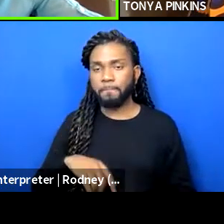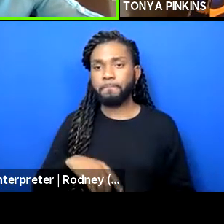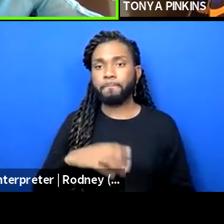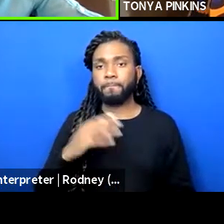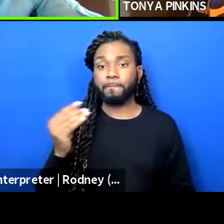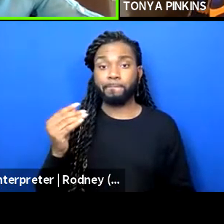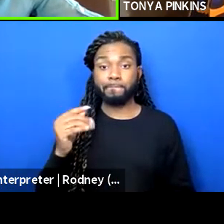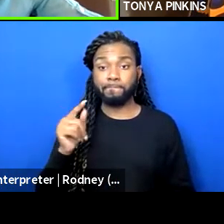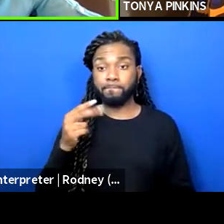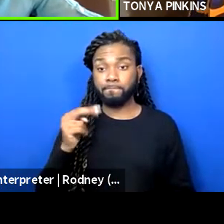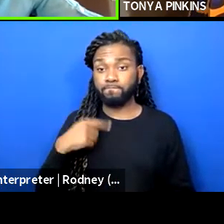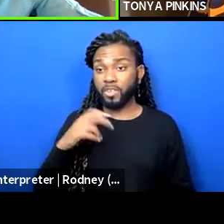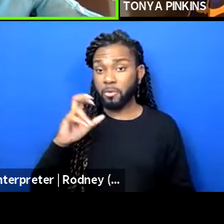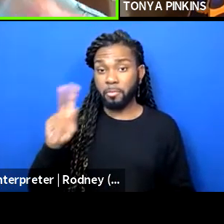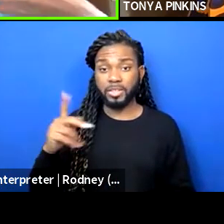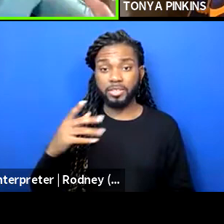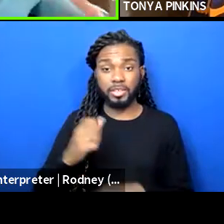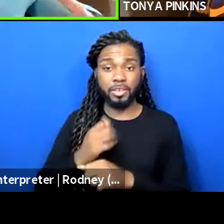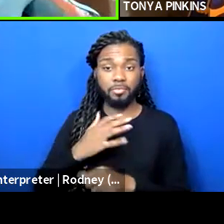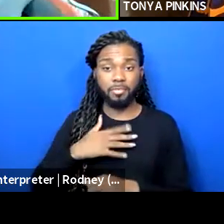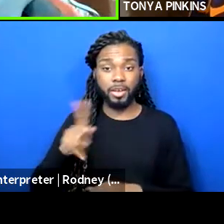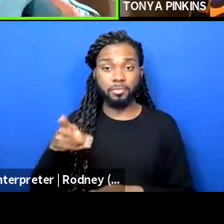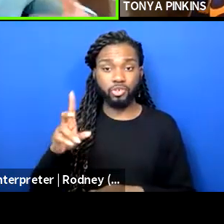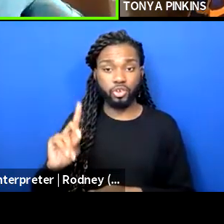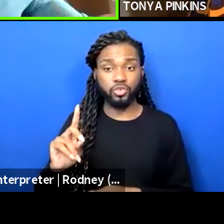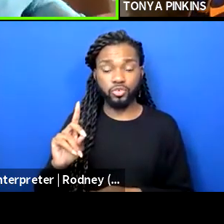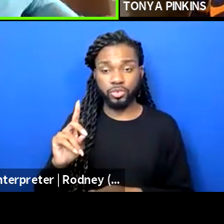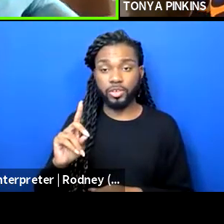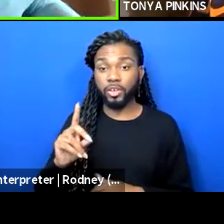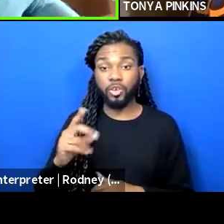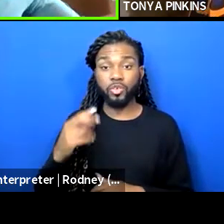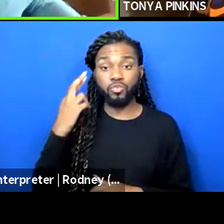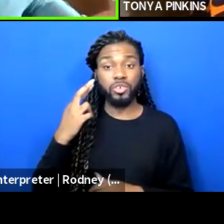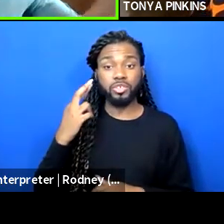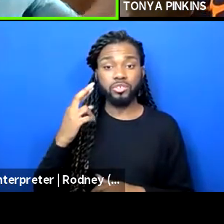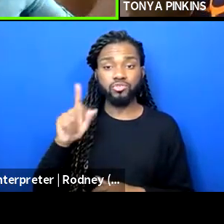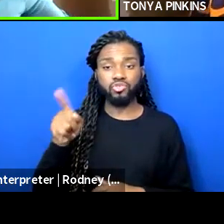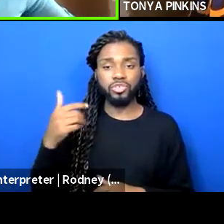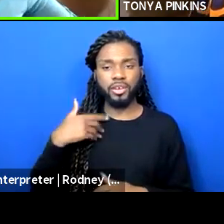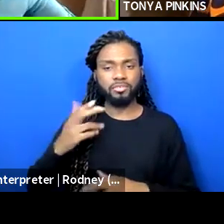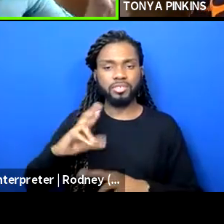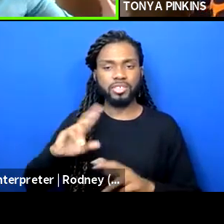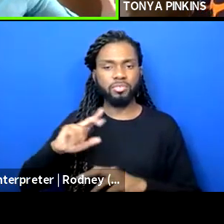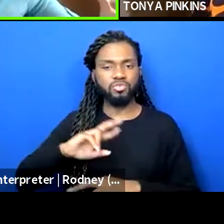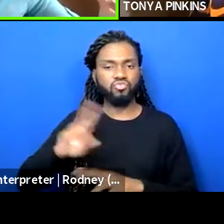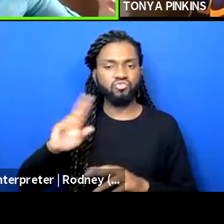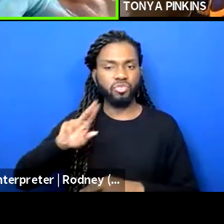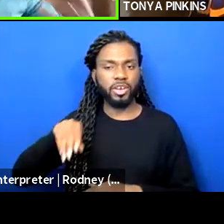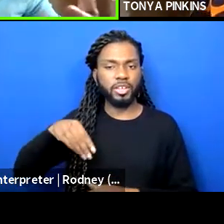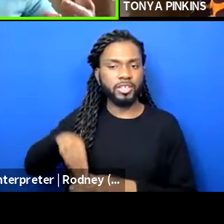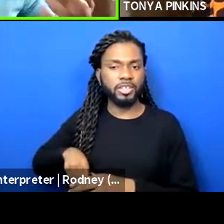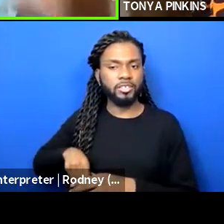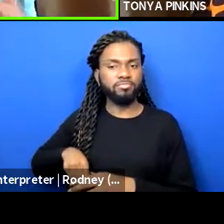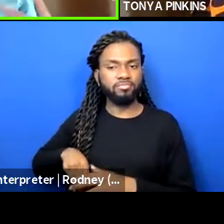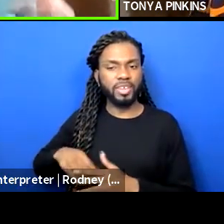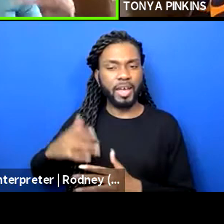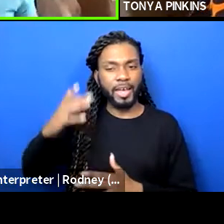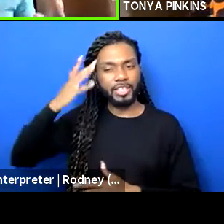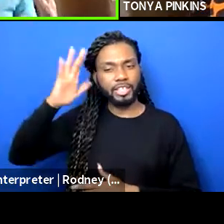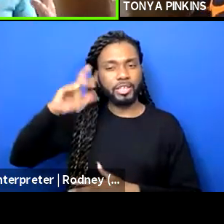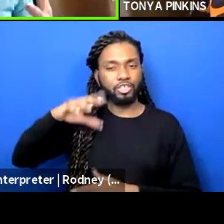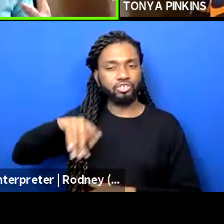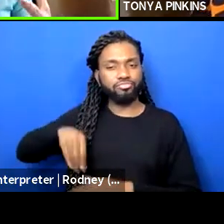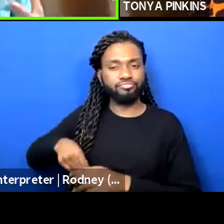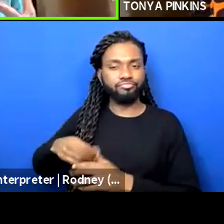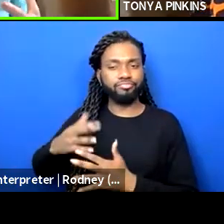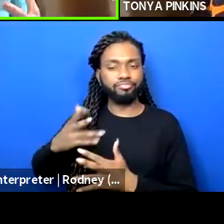And then I went back to get the doctorate primarily to have an arsenal, an intellectual arsenal that I could not be